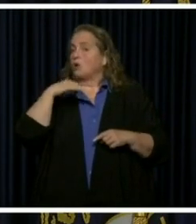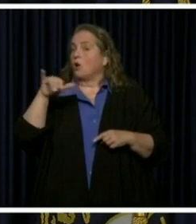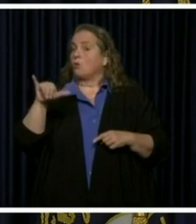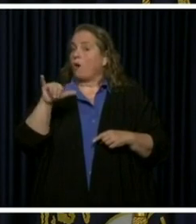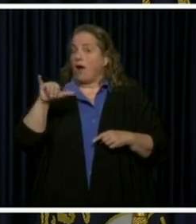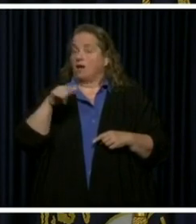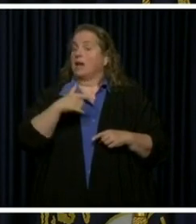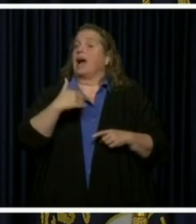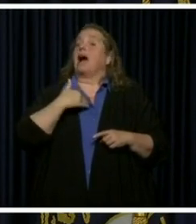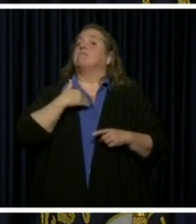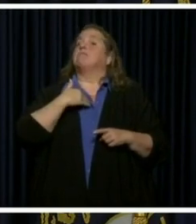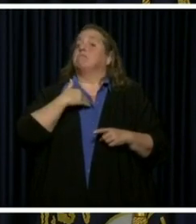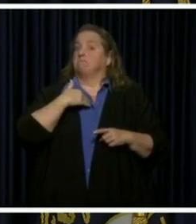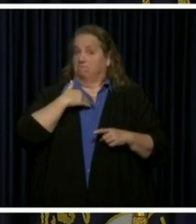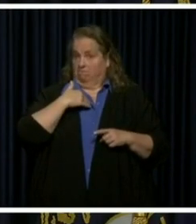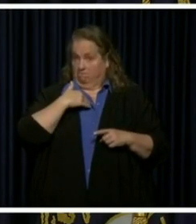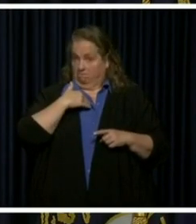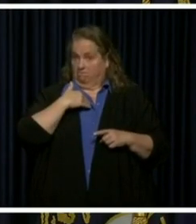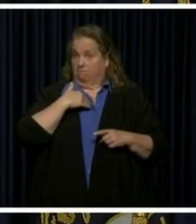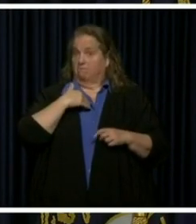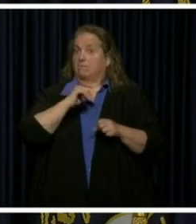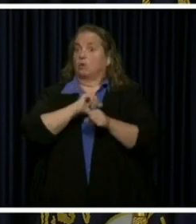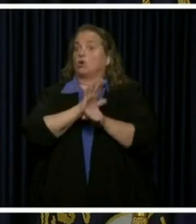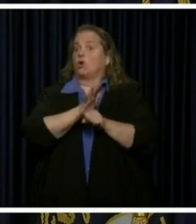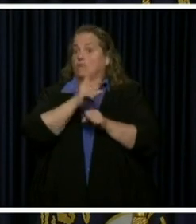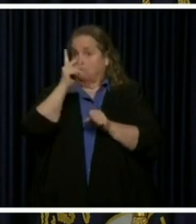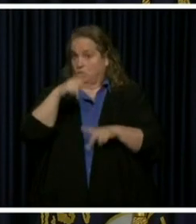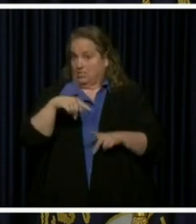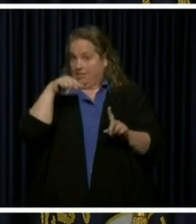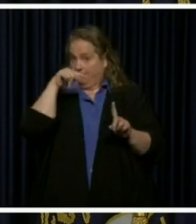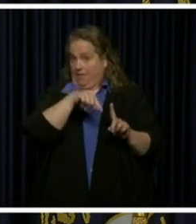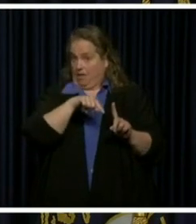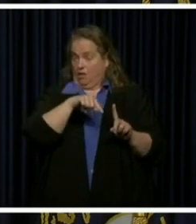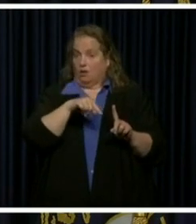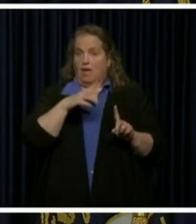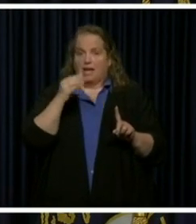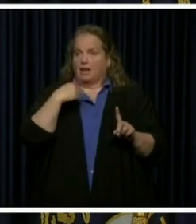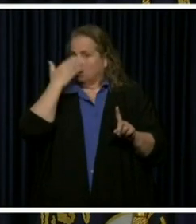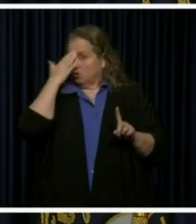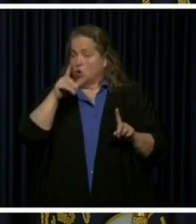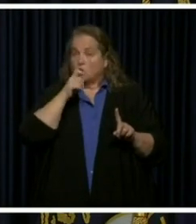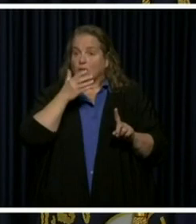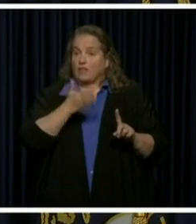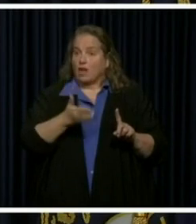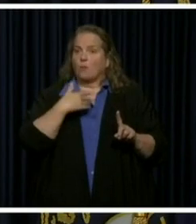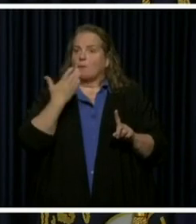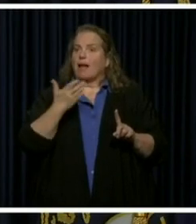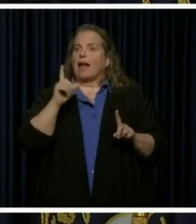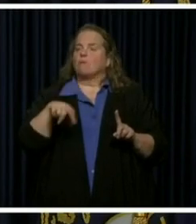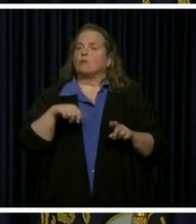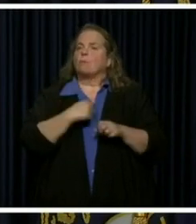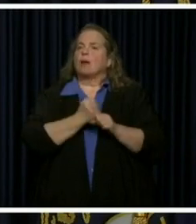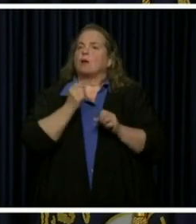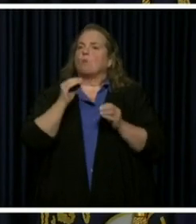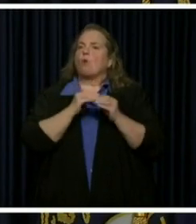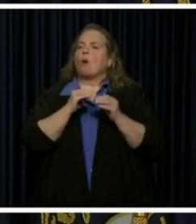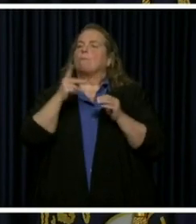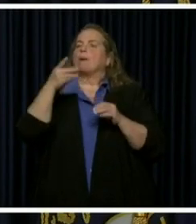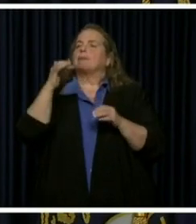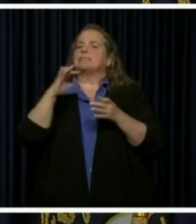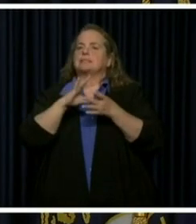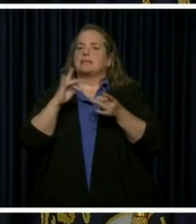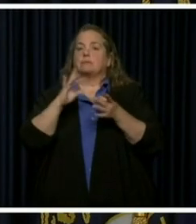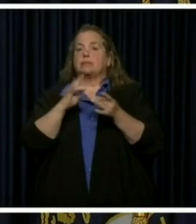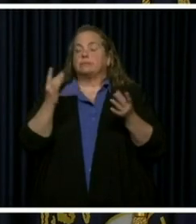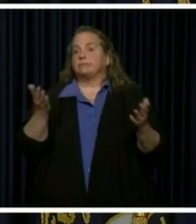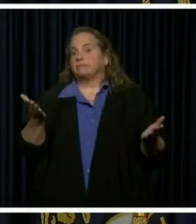had a positive test during these hours, and with the facility we can't identify who was there, then we may have to make a more public statement.